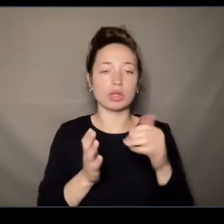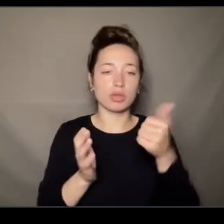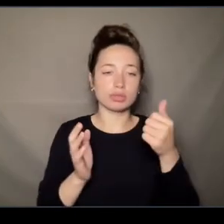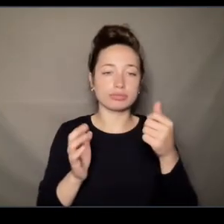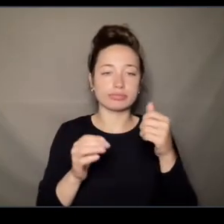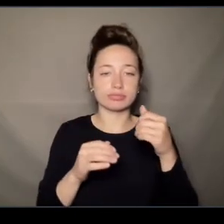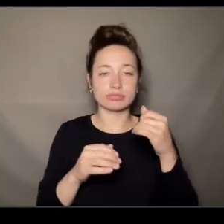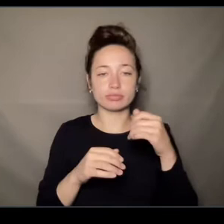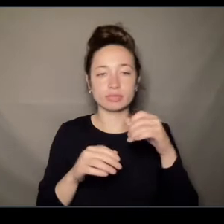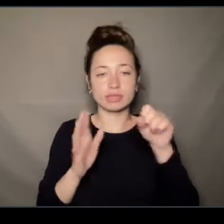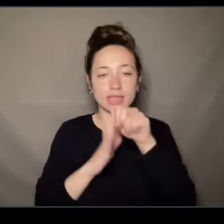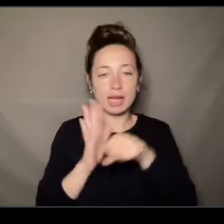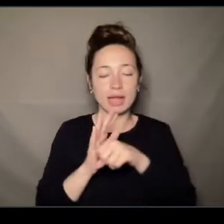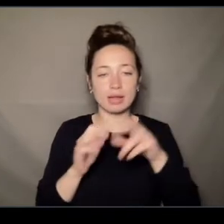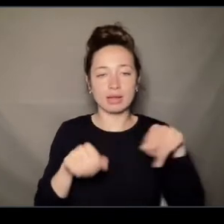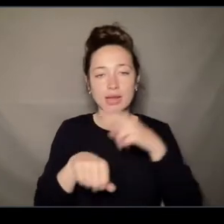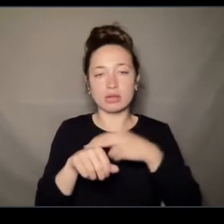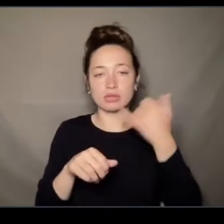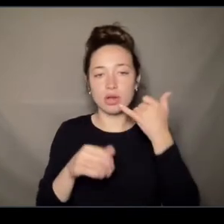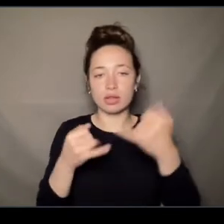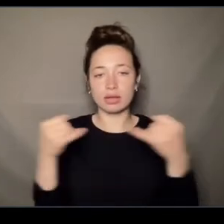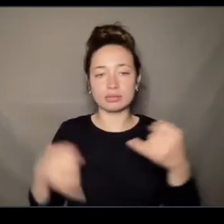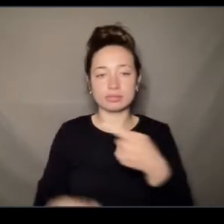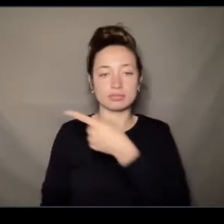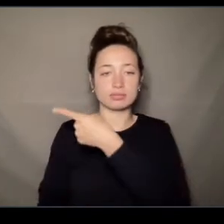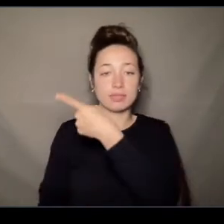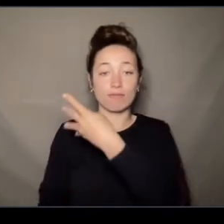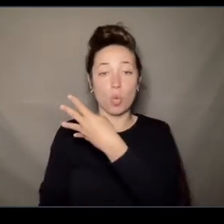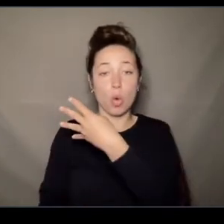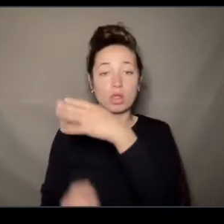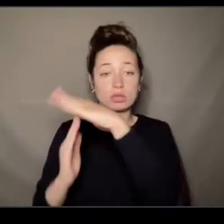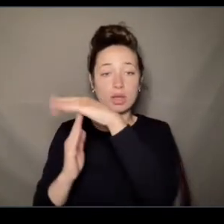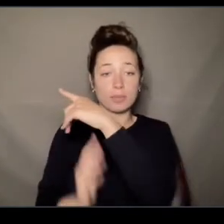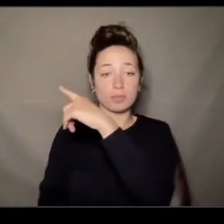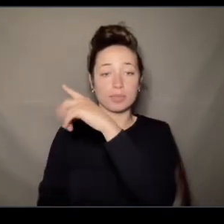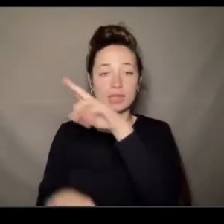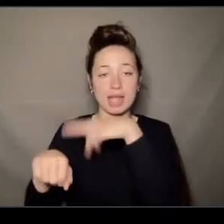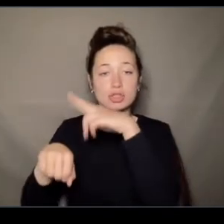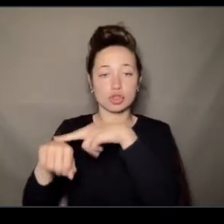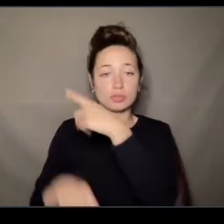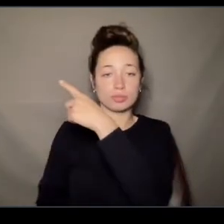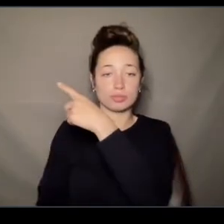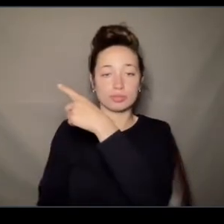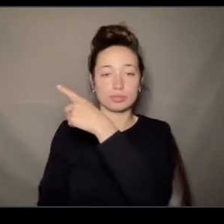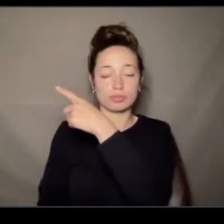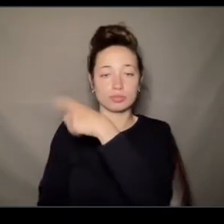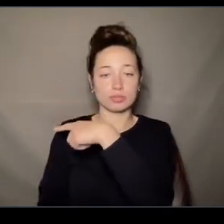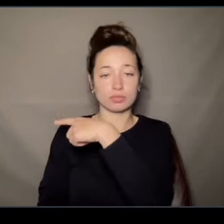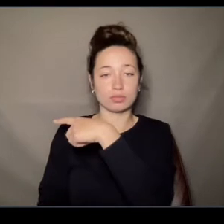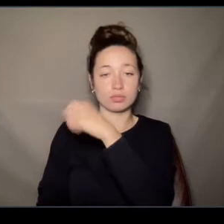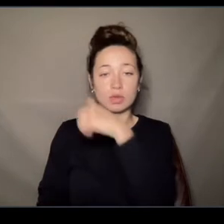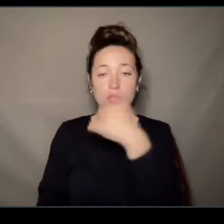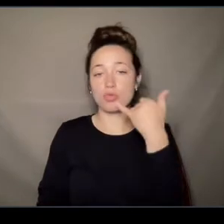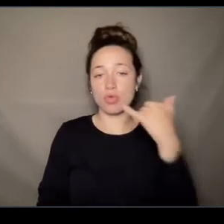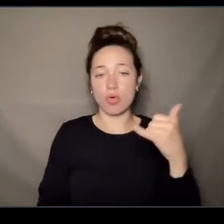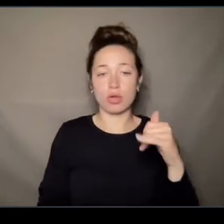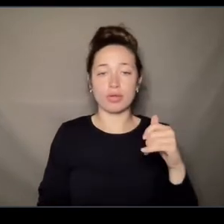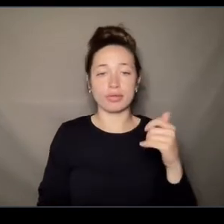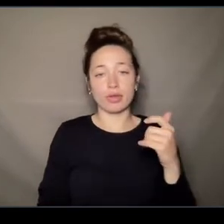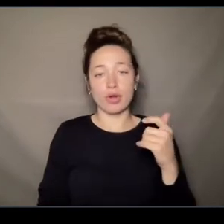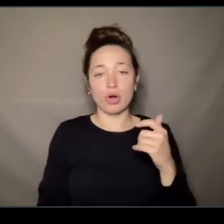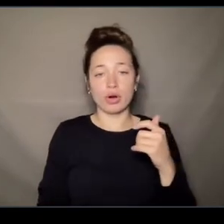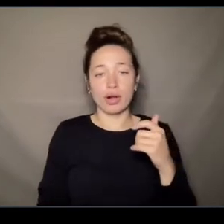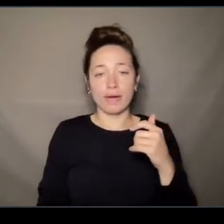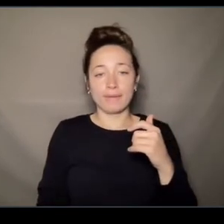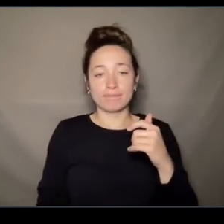and national hotlines. These first four you see at the top, those are nationwide hotlines you can call. They're